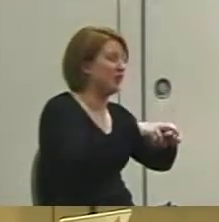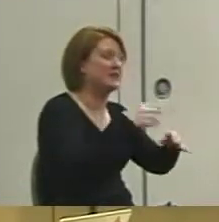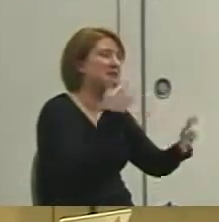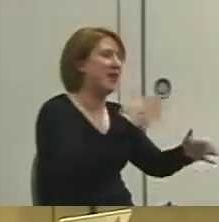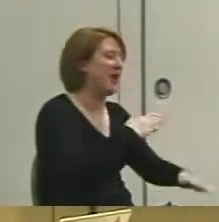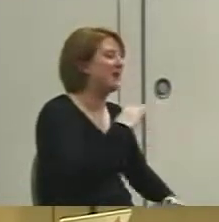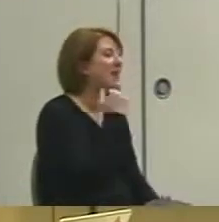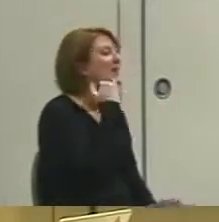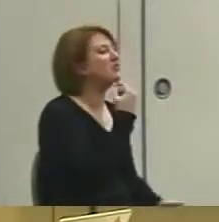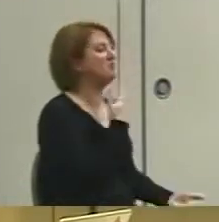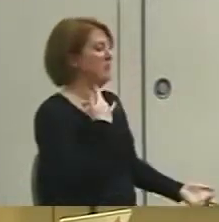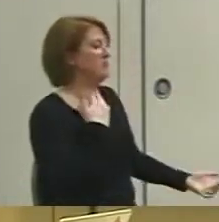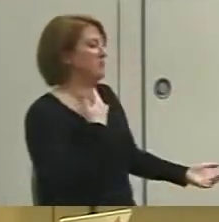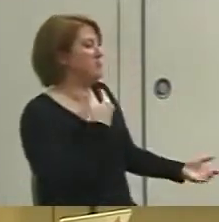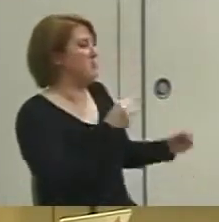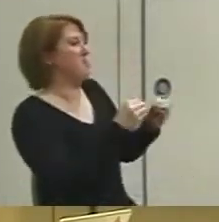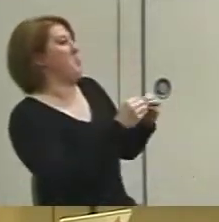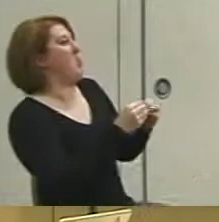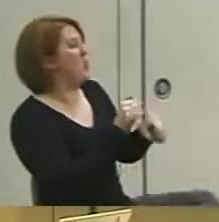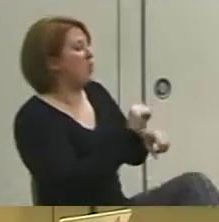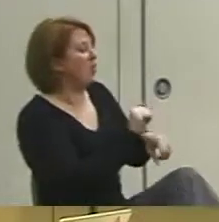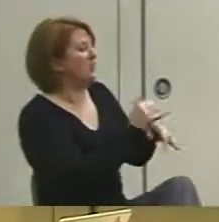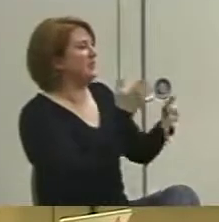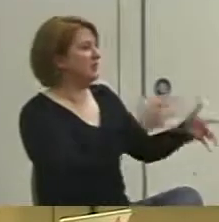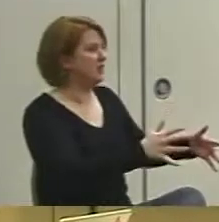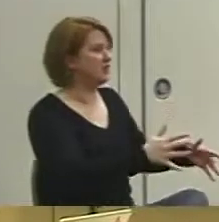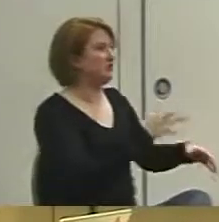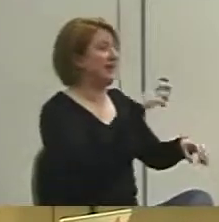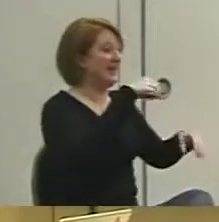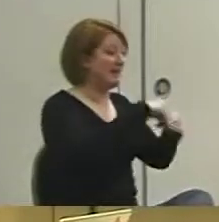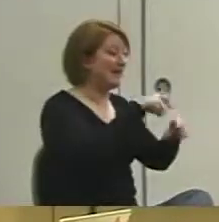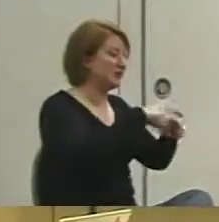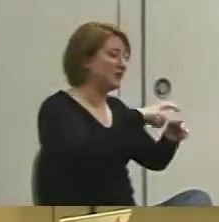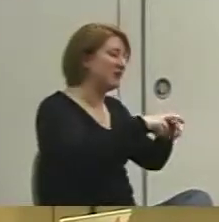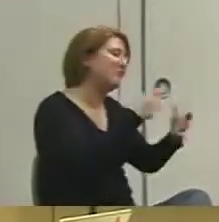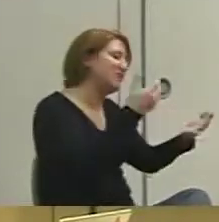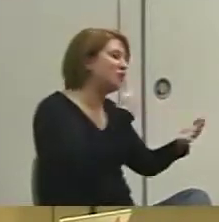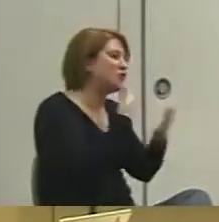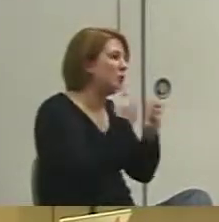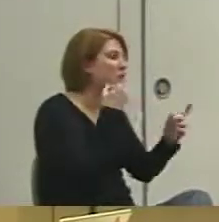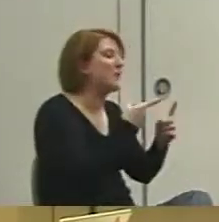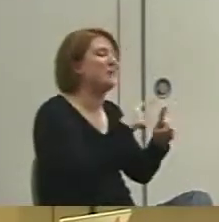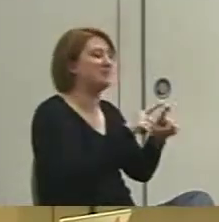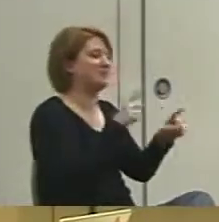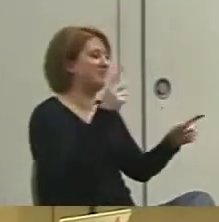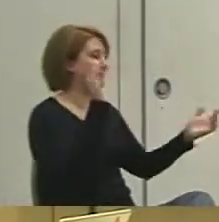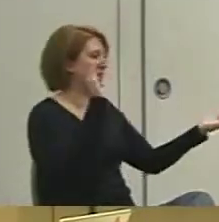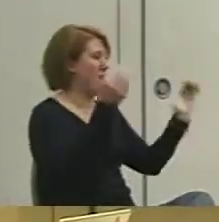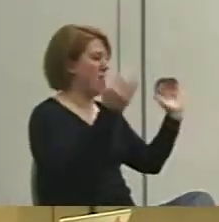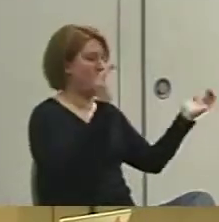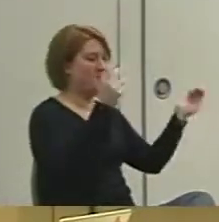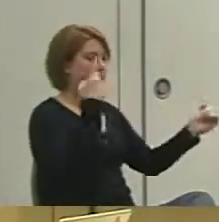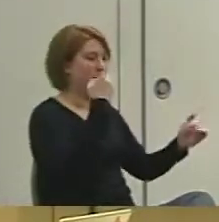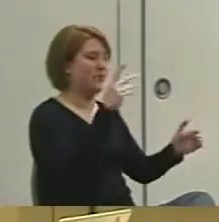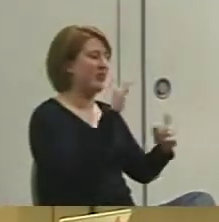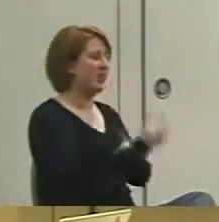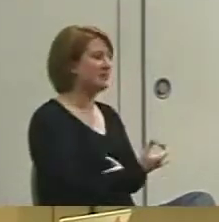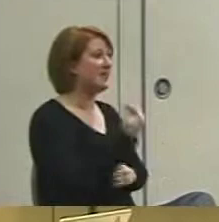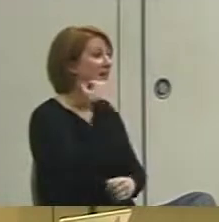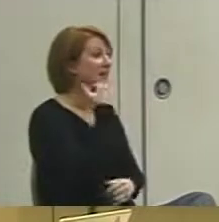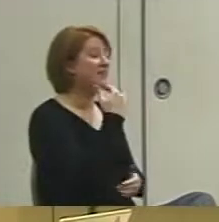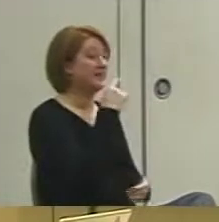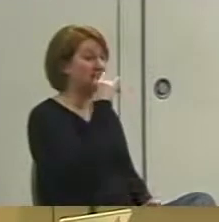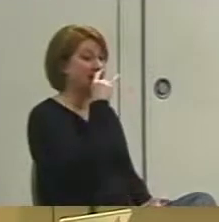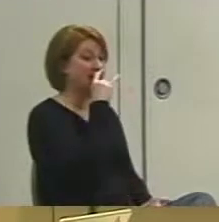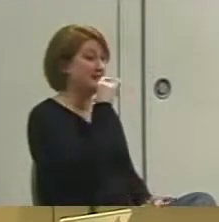more sitting there, that's an empirical question. So I would look at both situations and see what the case is. But yeah, if it's not doing the kid any